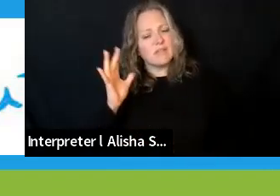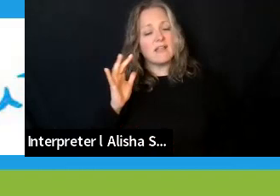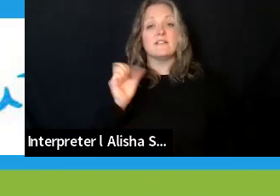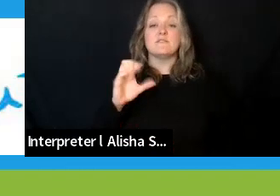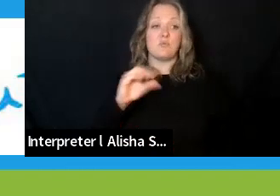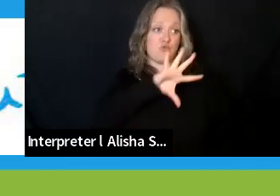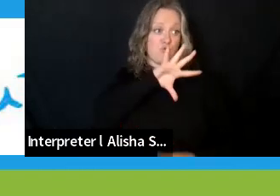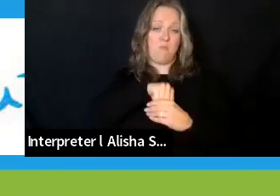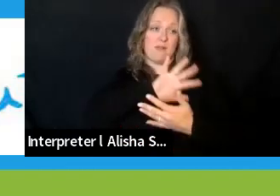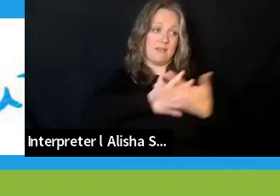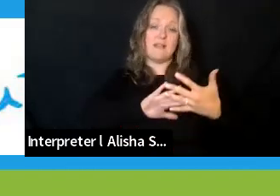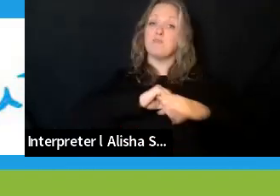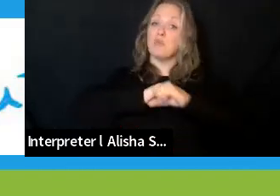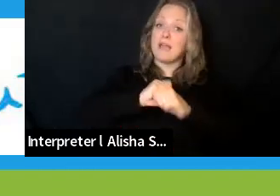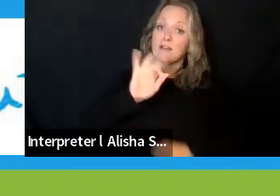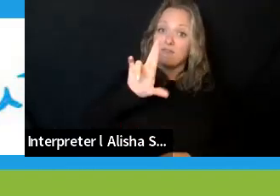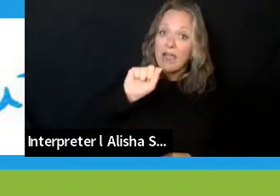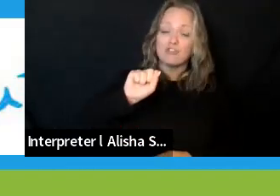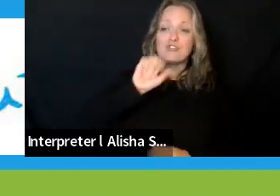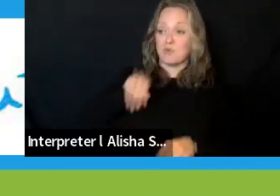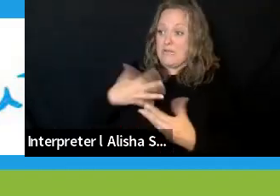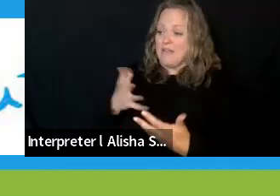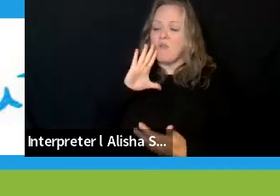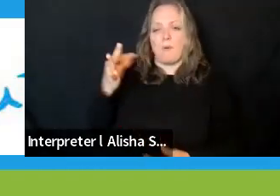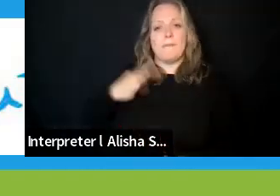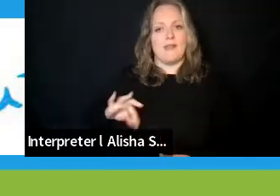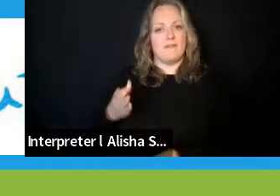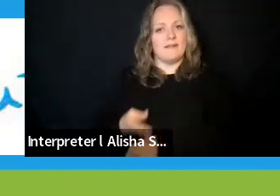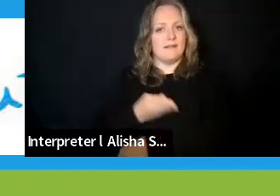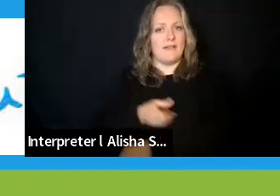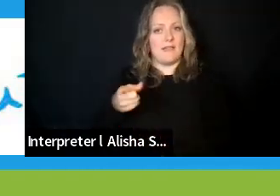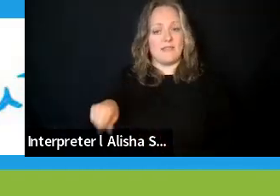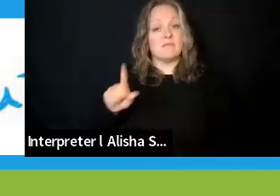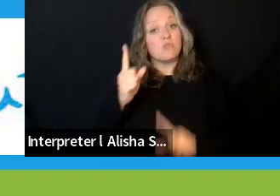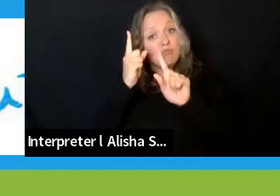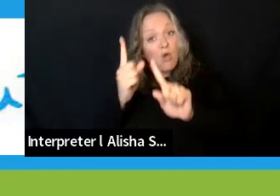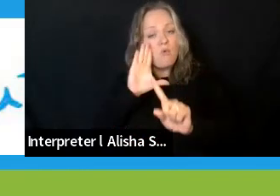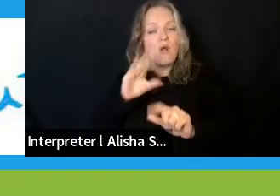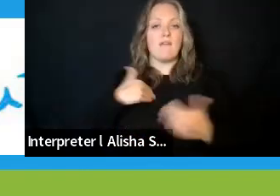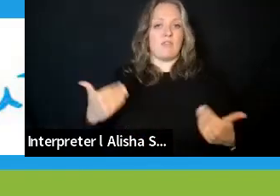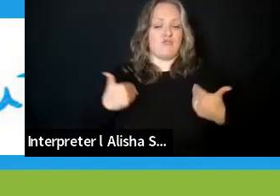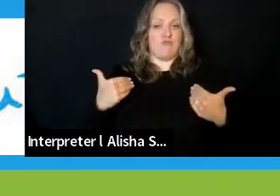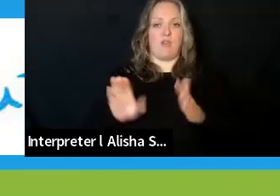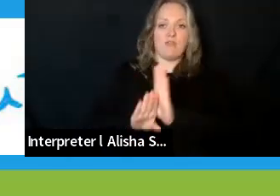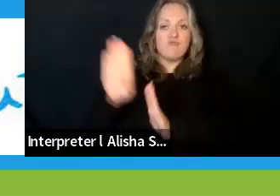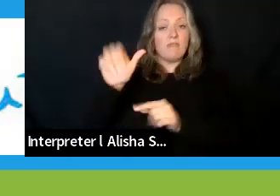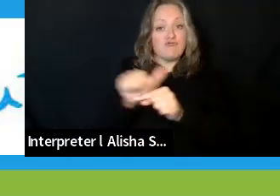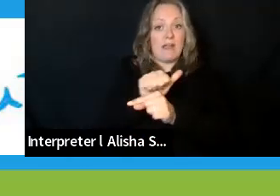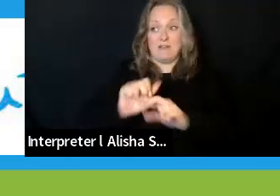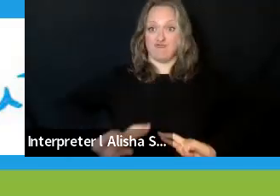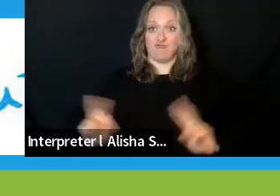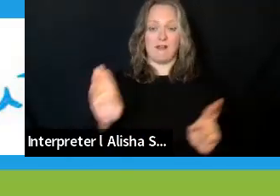their lives. So the goal is that we will have this Youth Thrive training ready by summer of